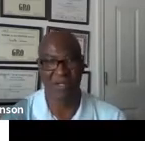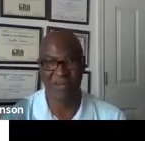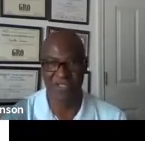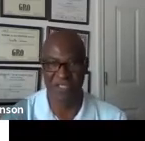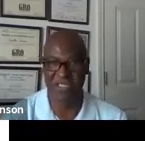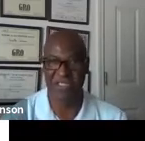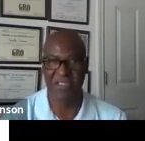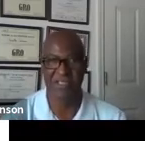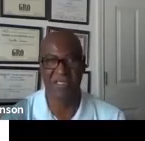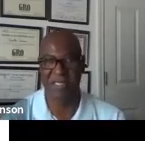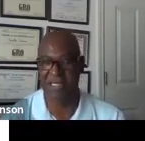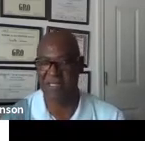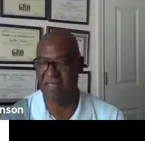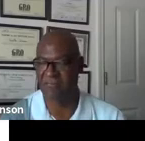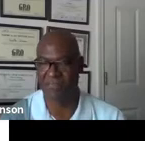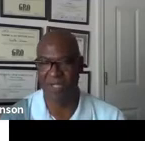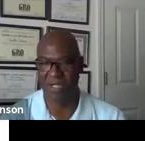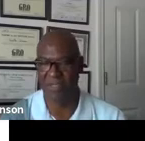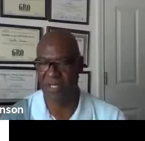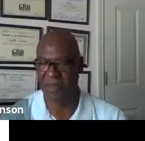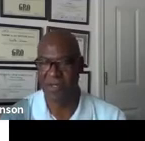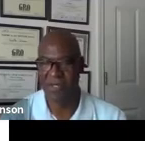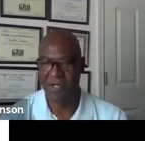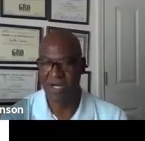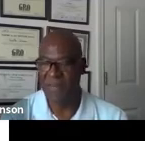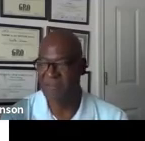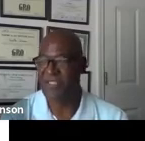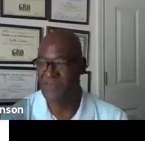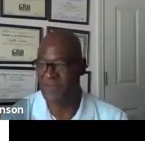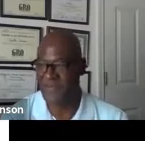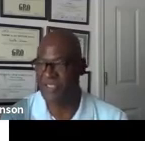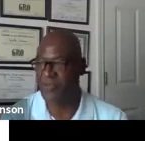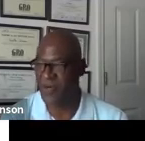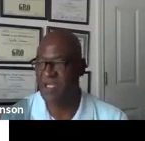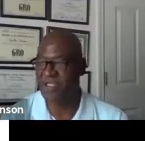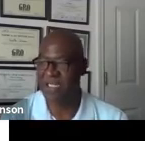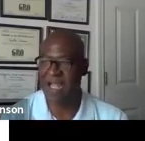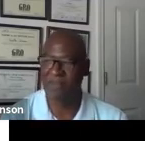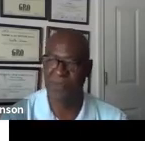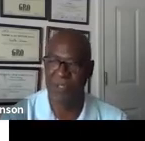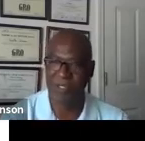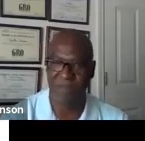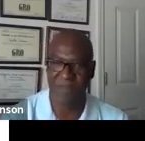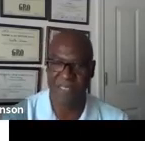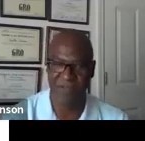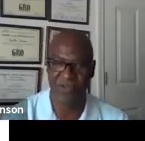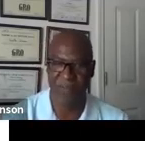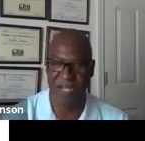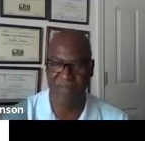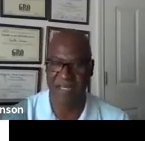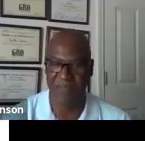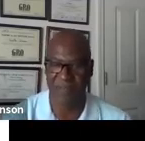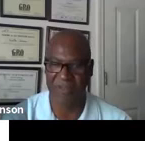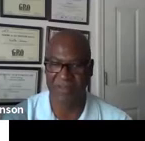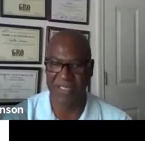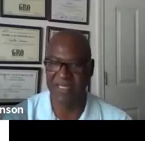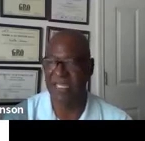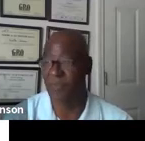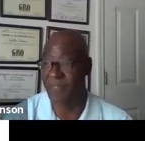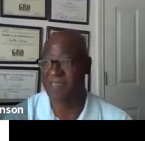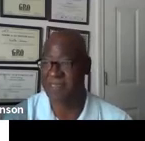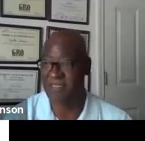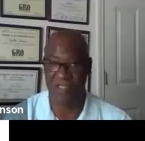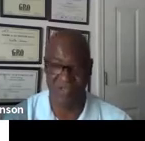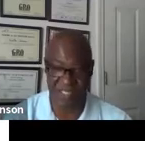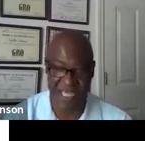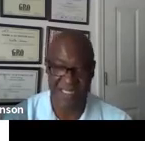me talk with other judges, you know, about this special project that I was putting on my school pipeline in prison, that